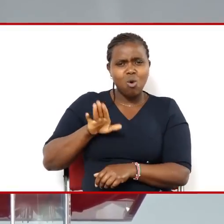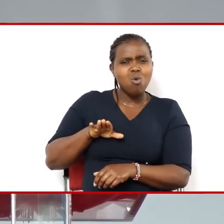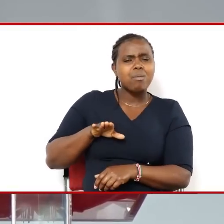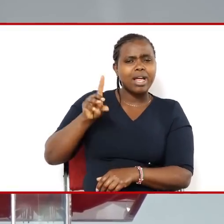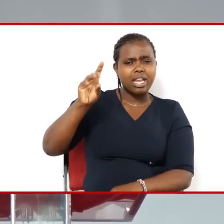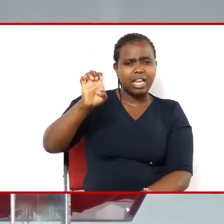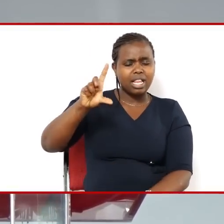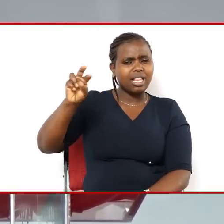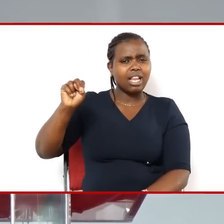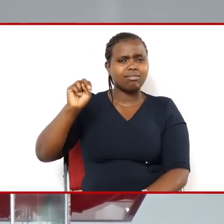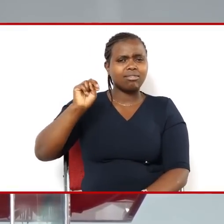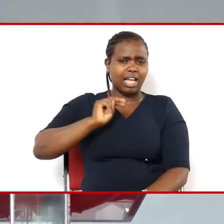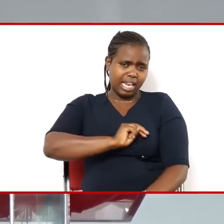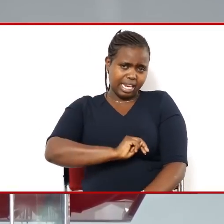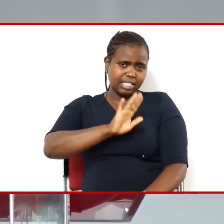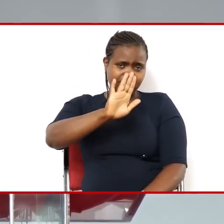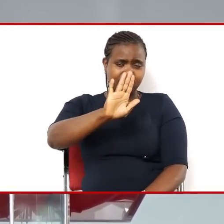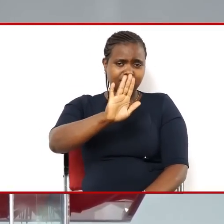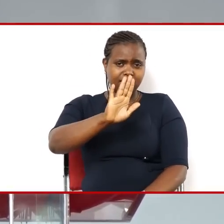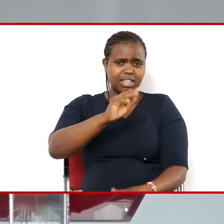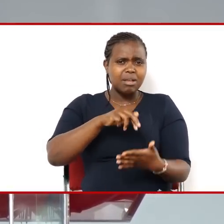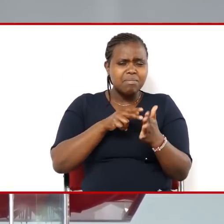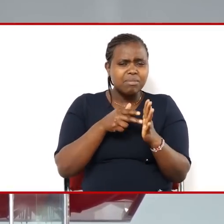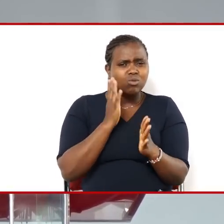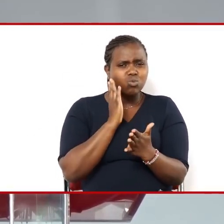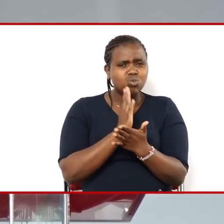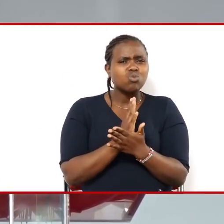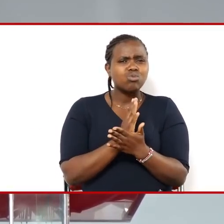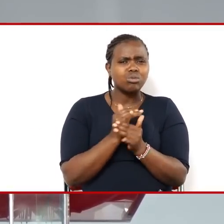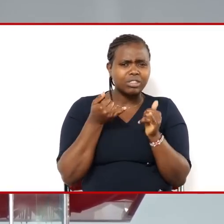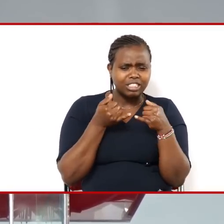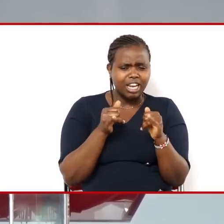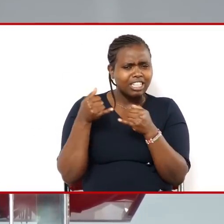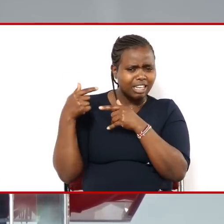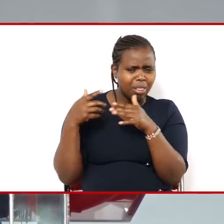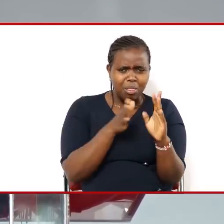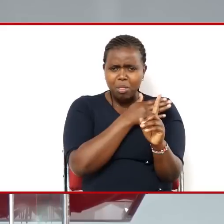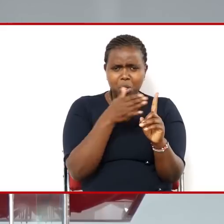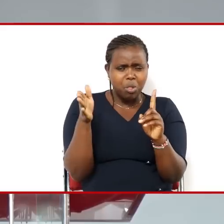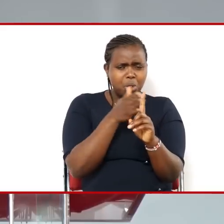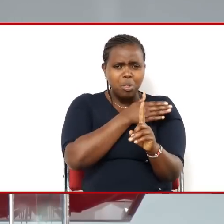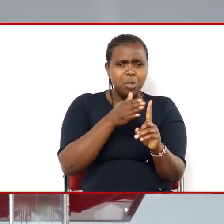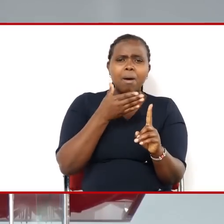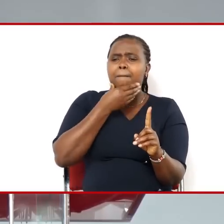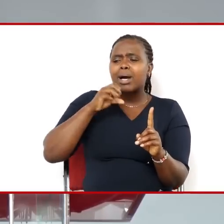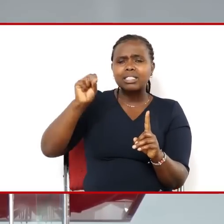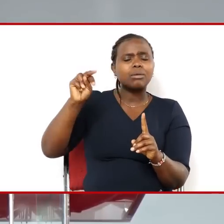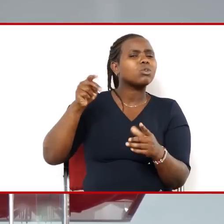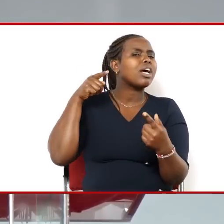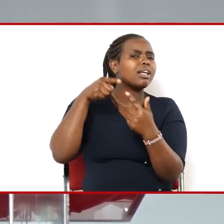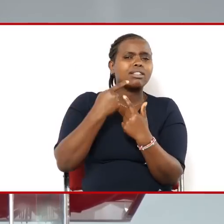woman's nature was Delilah, and she tricked Samson into revealing the source of his